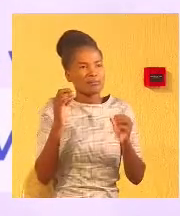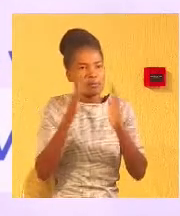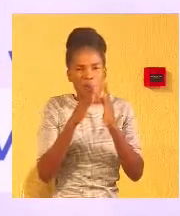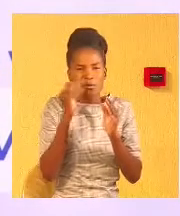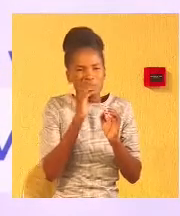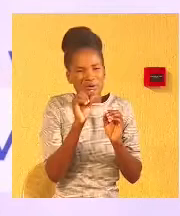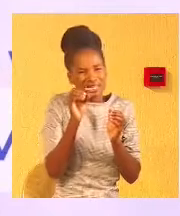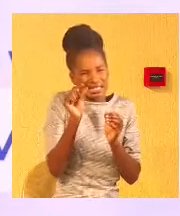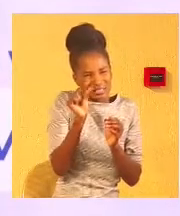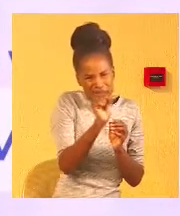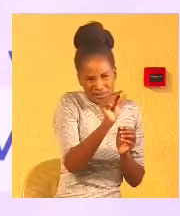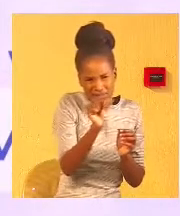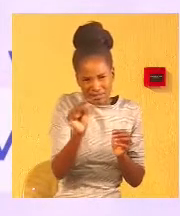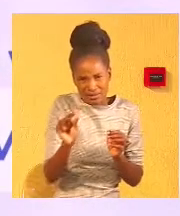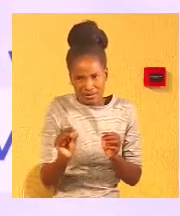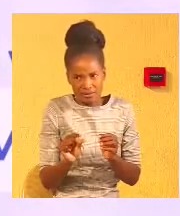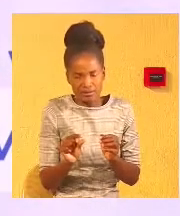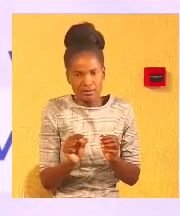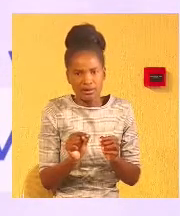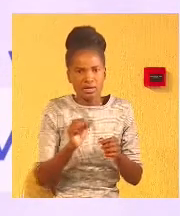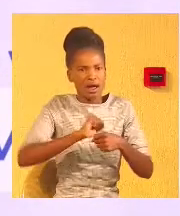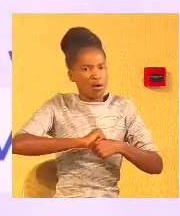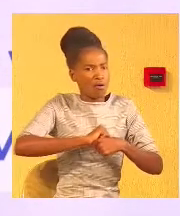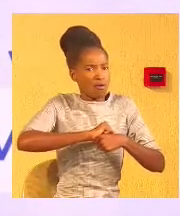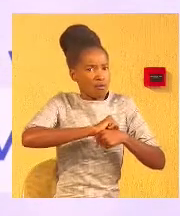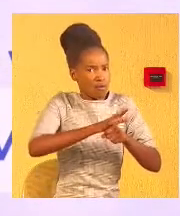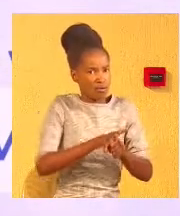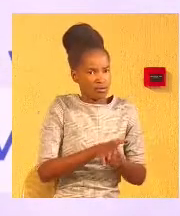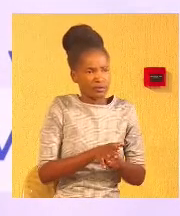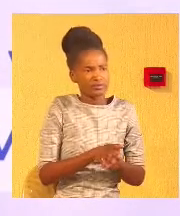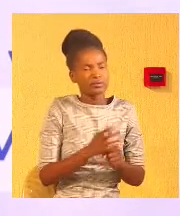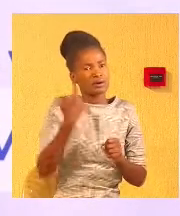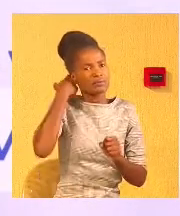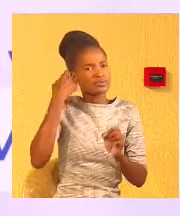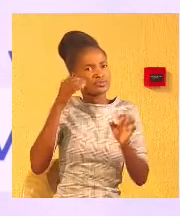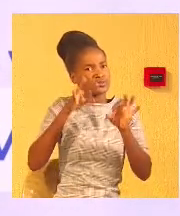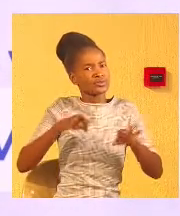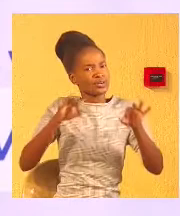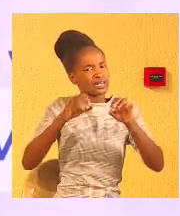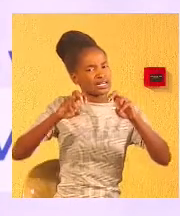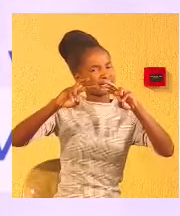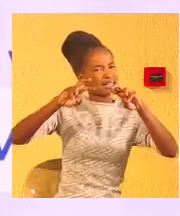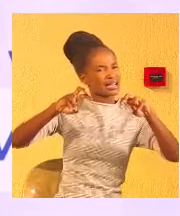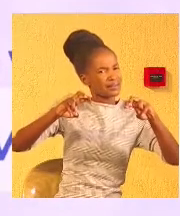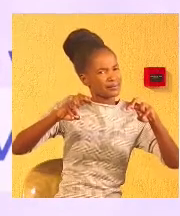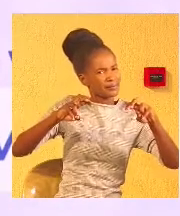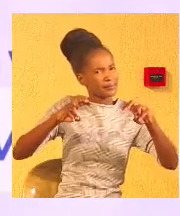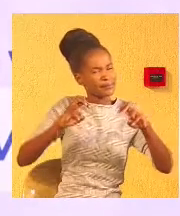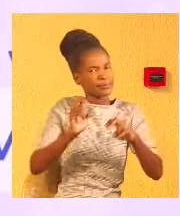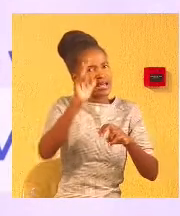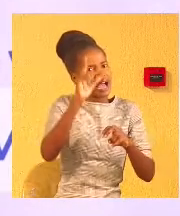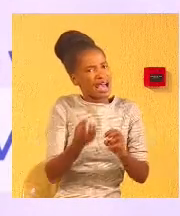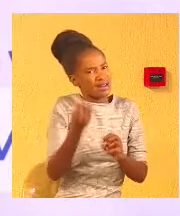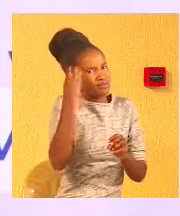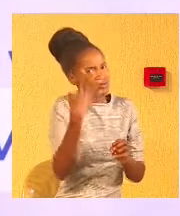So in terms of COVID and in terms of your assessment, how many people do you think now stand to